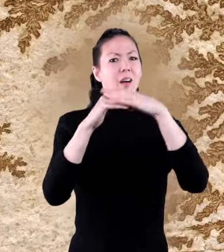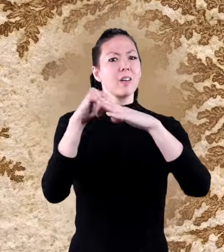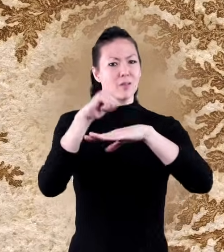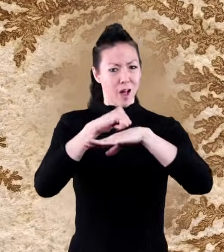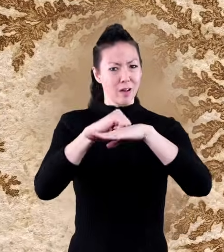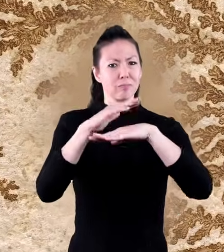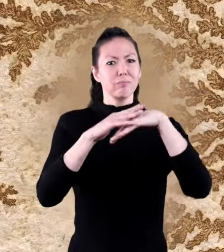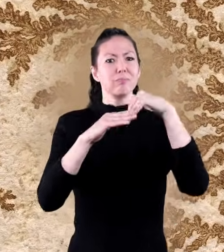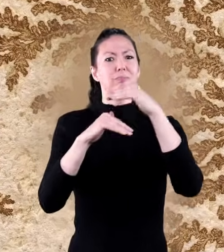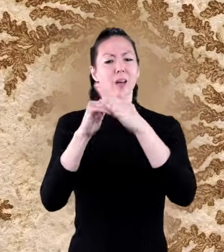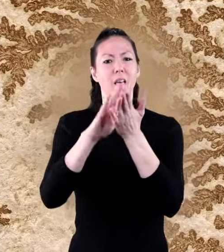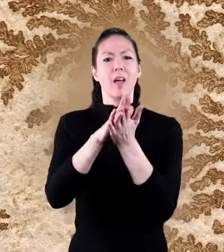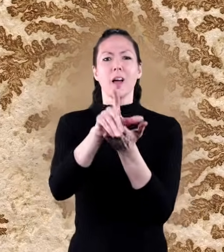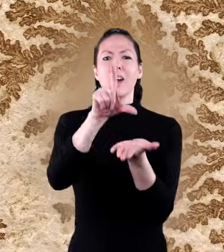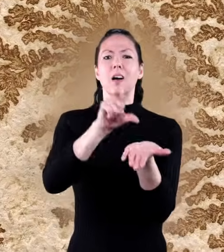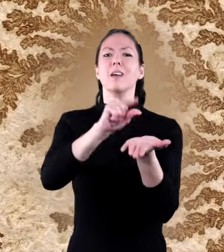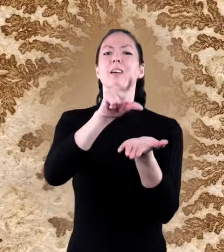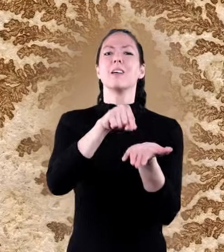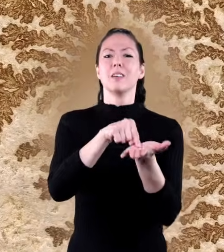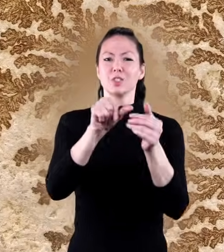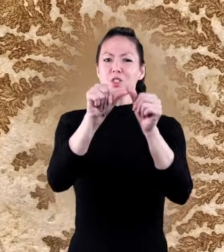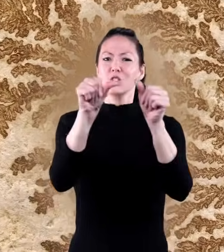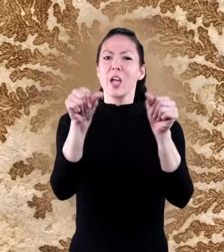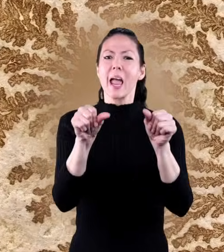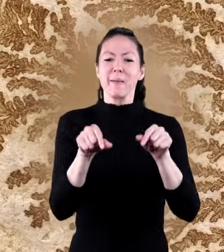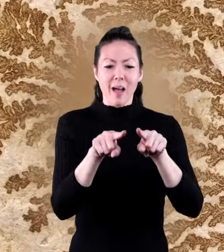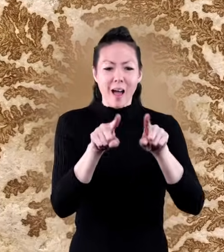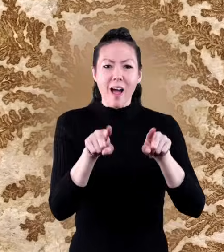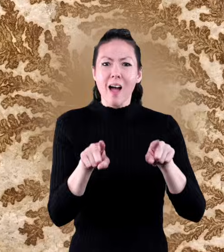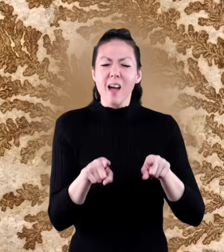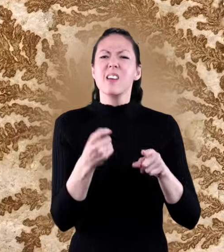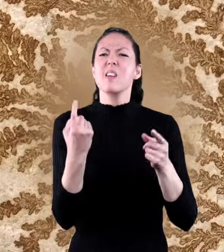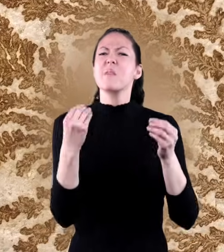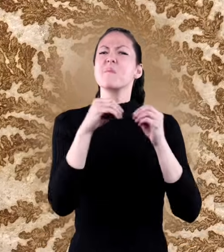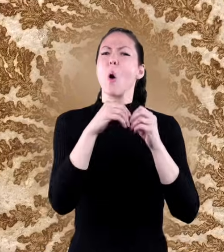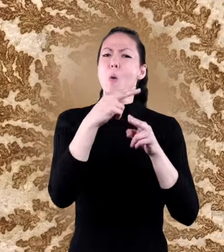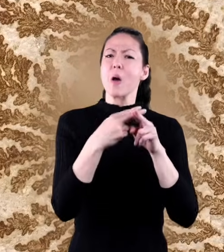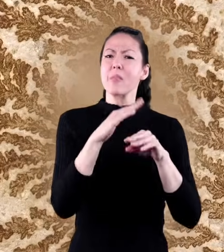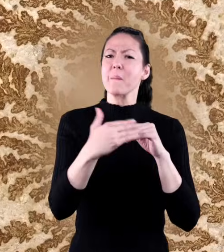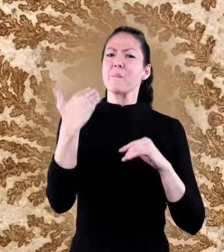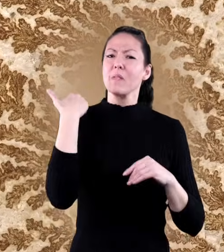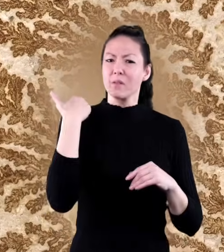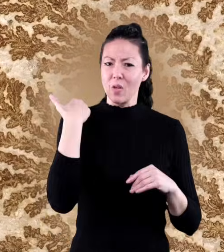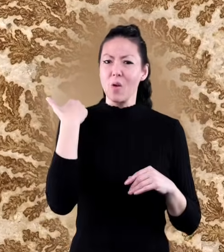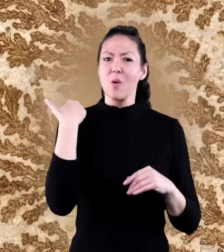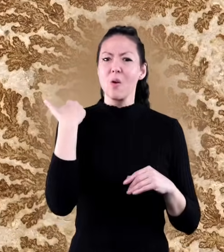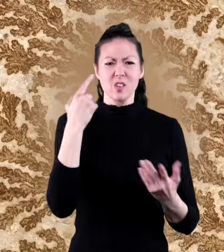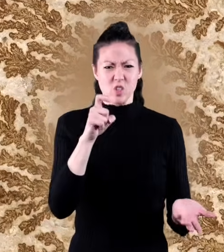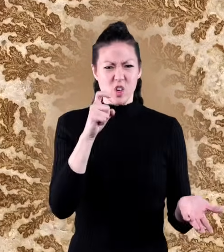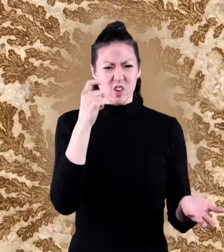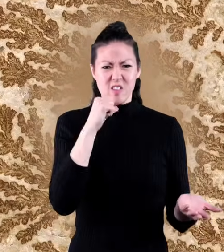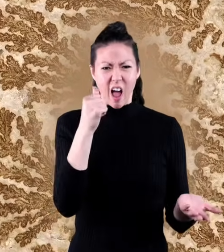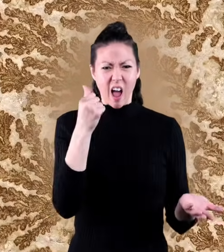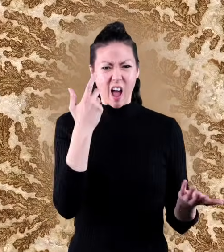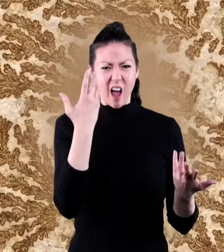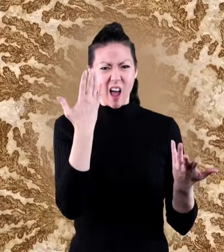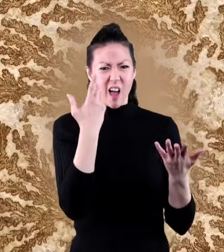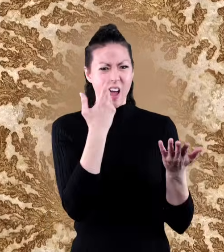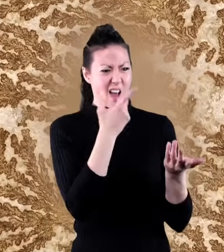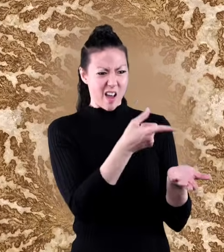fossil that it would leave behind might take the shape of the fern, but would weigh more, and it definitely wouldn't be green anymore.